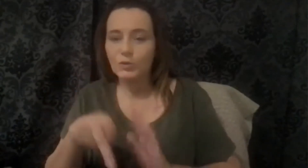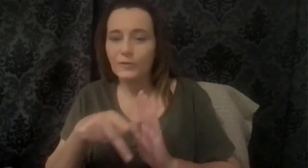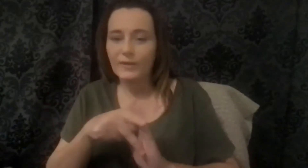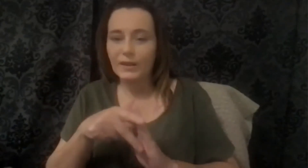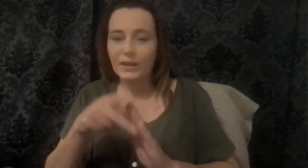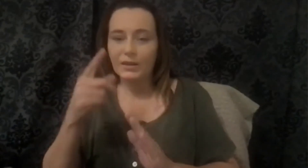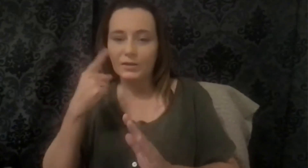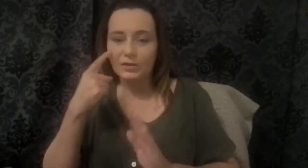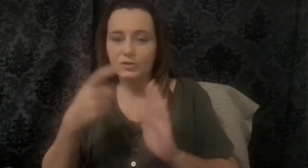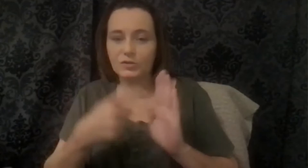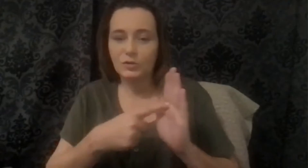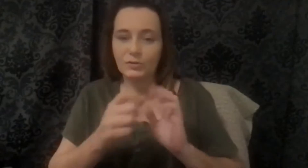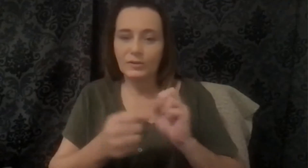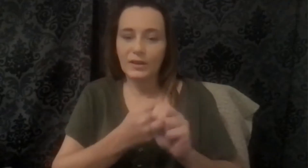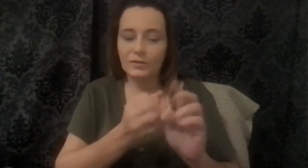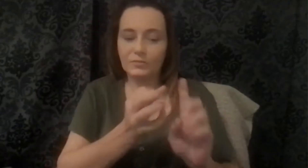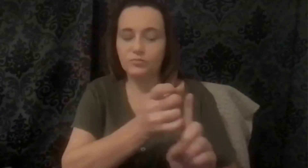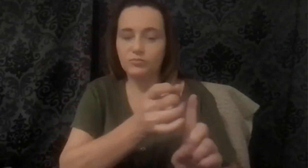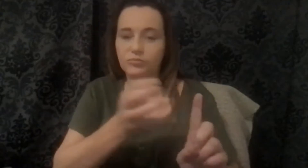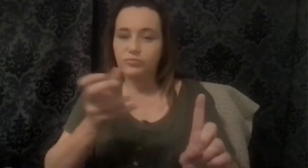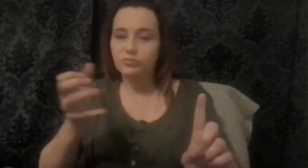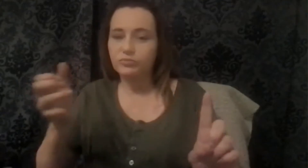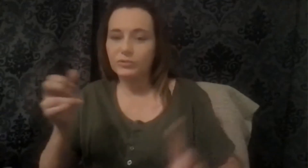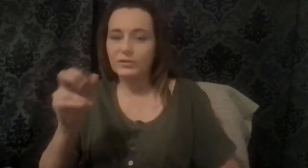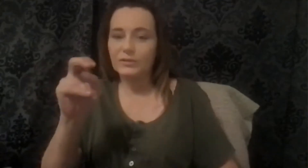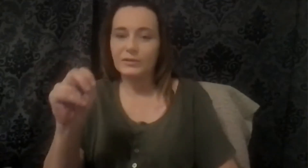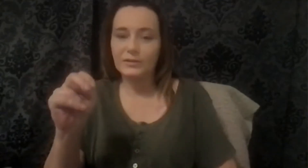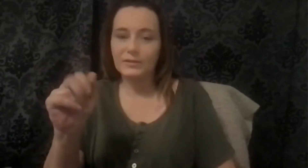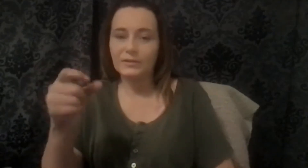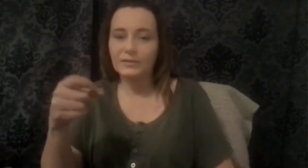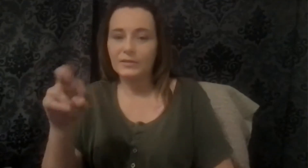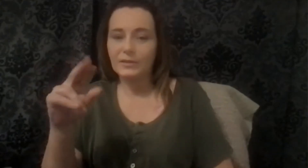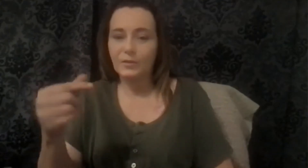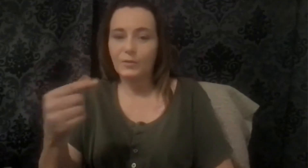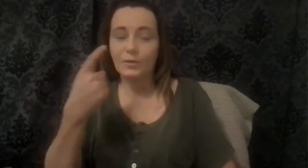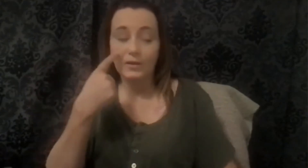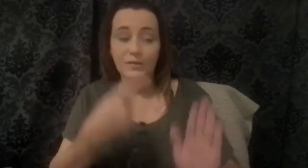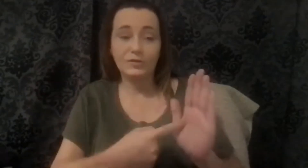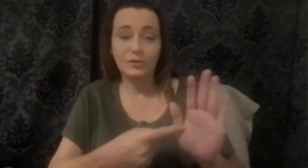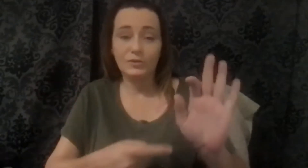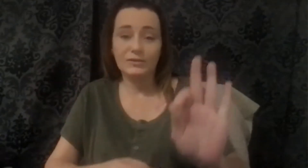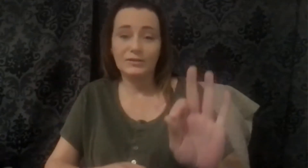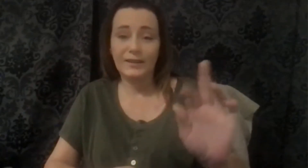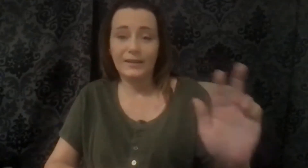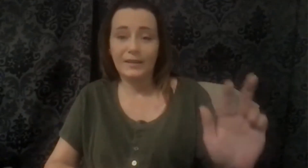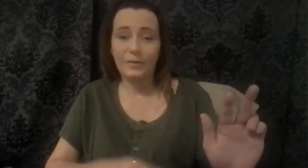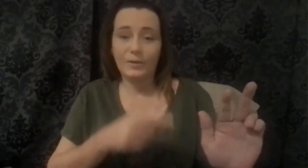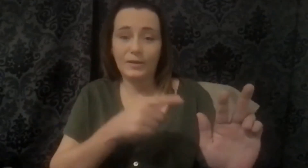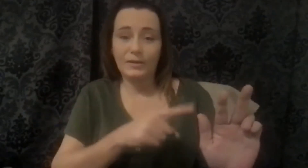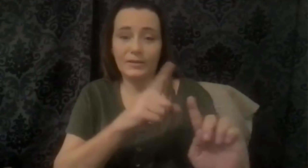years from the beginning. That's at na.org, and that shows 93. I mean, 93 is the year I got